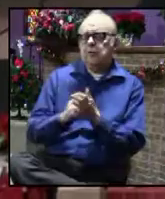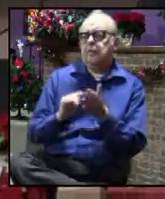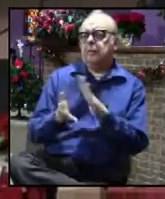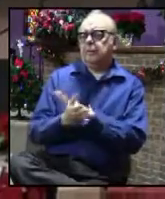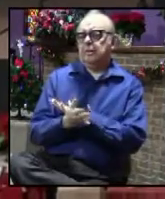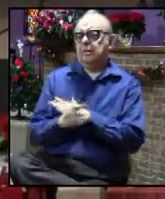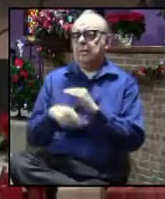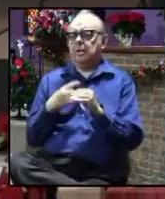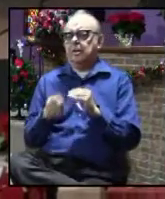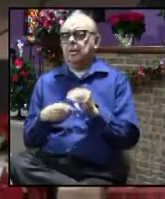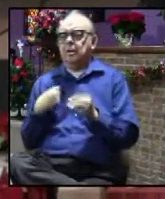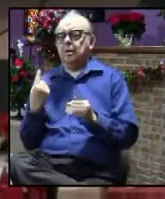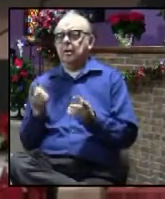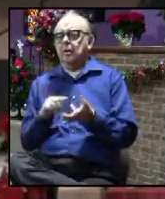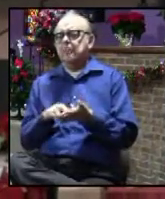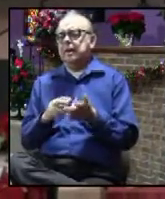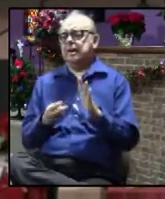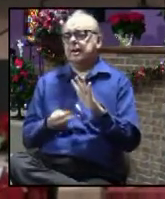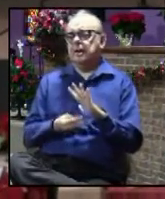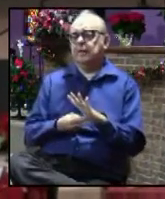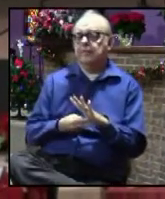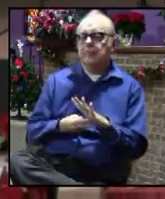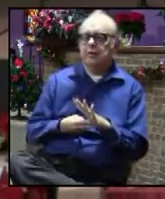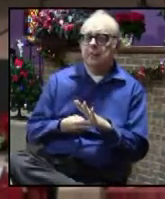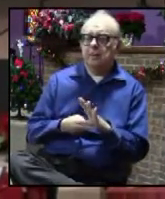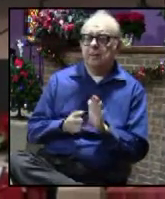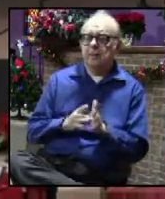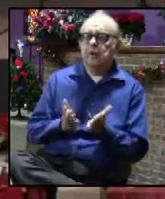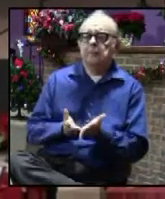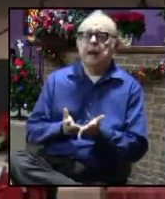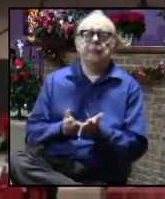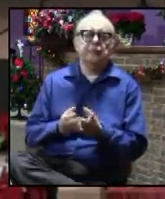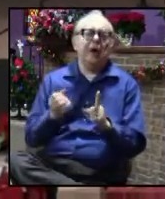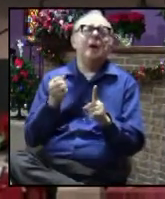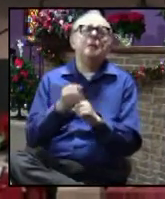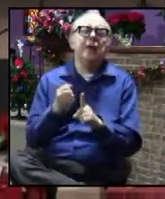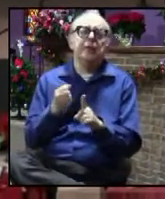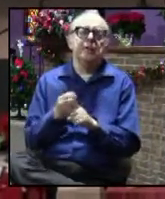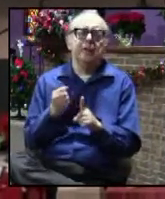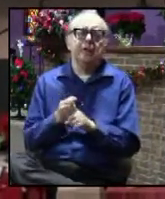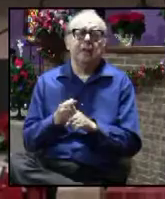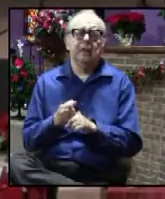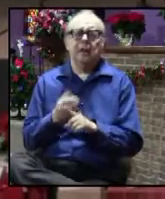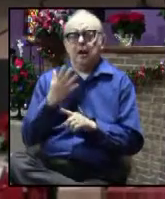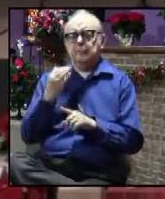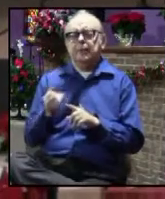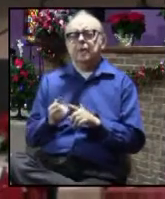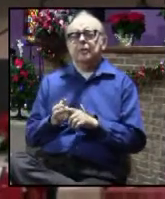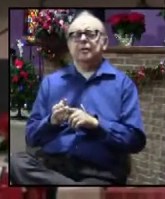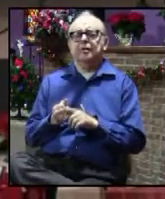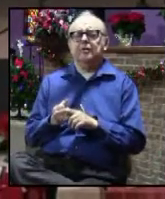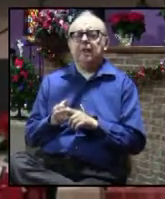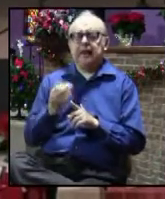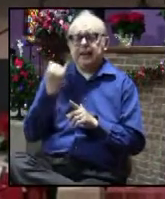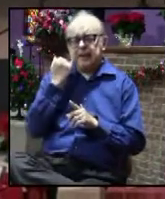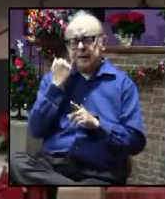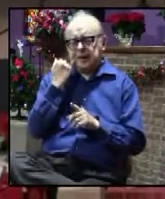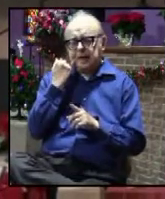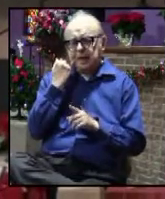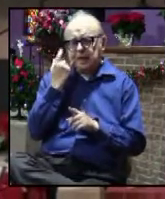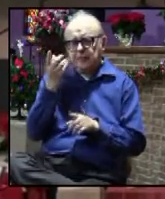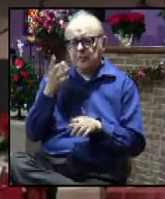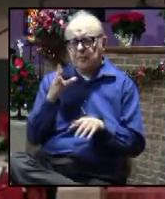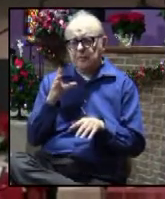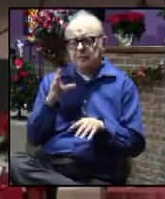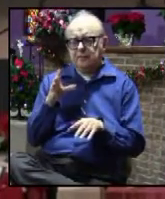morning about what we mean by this rhythm. Because if you